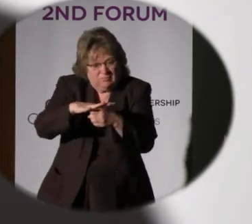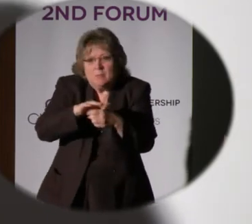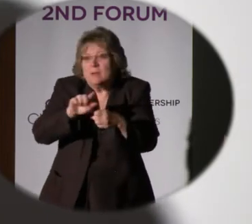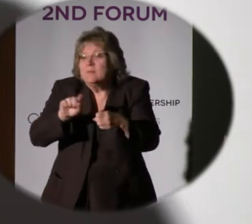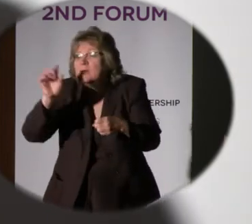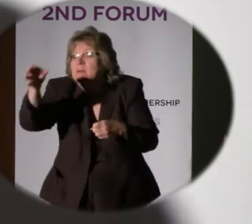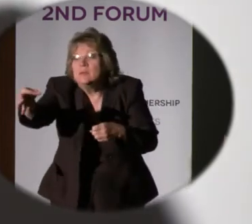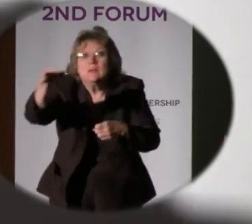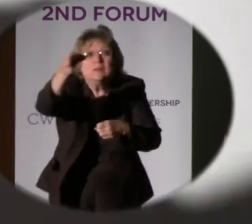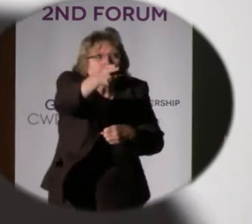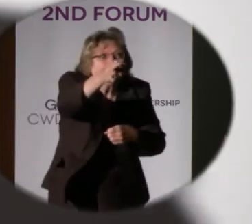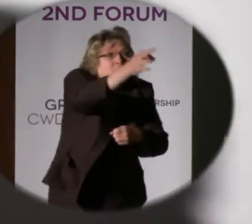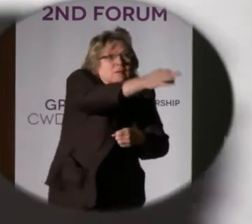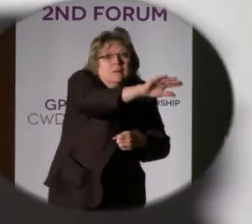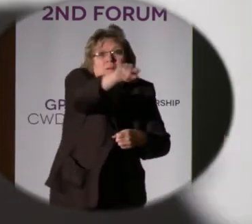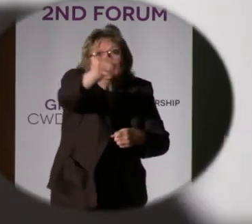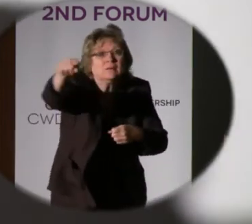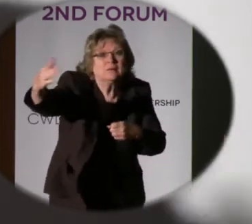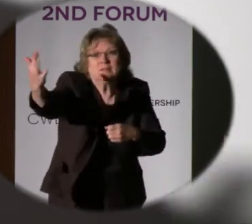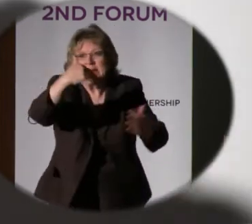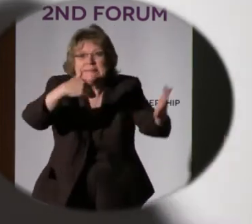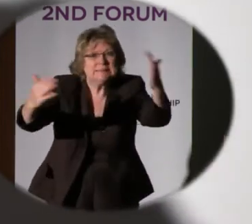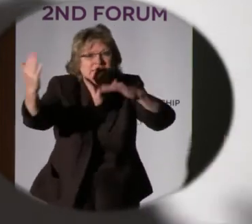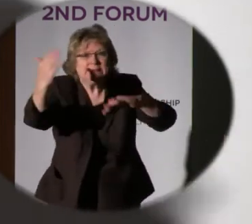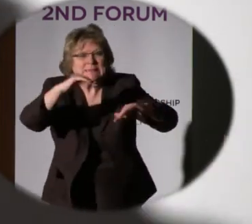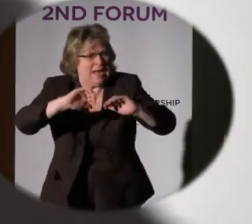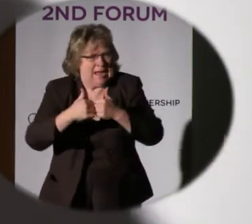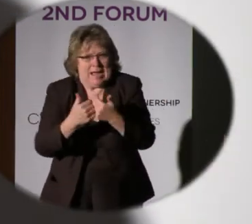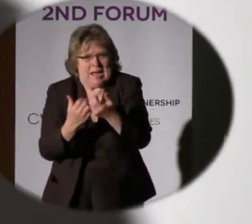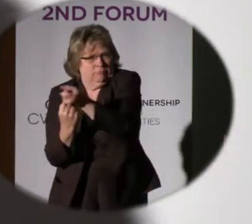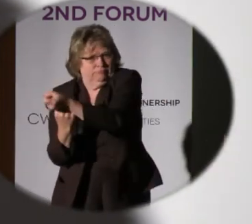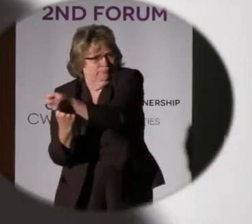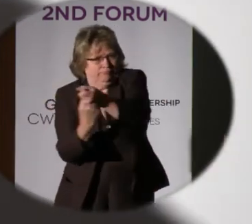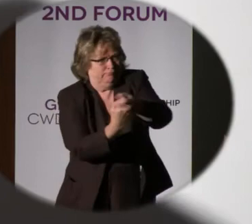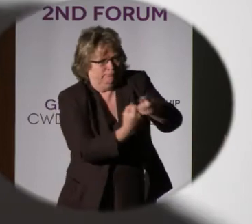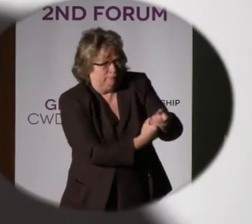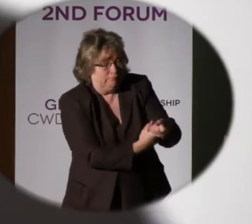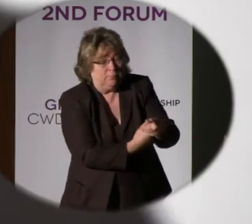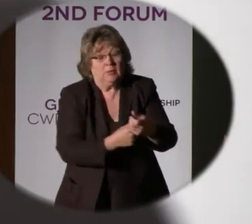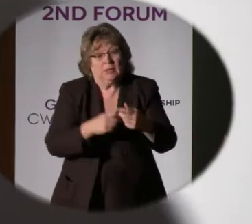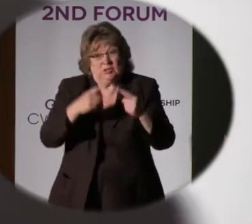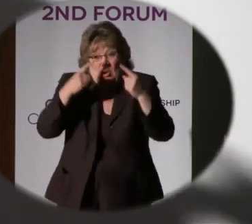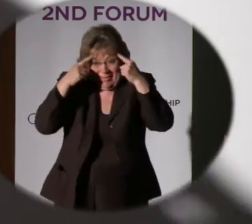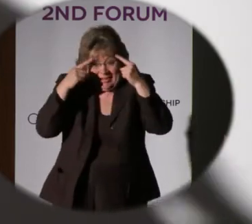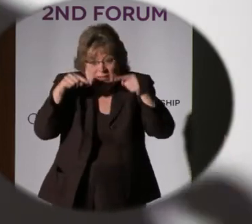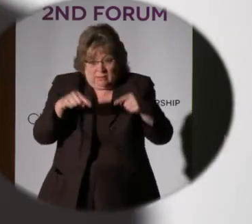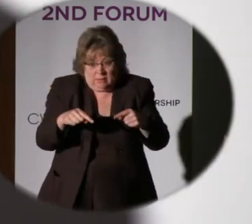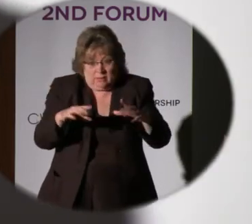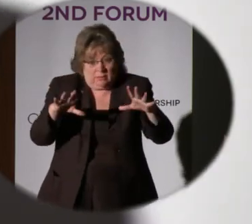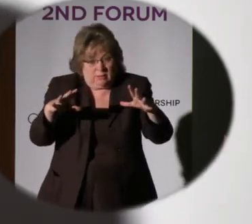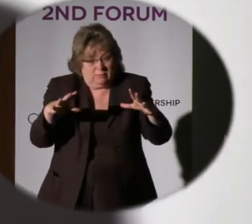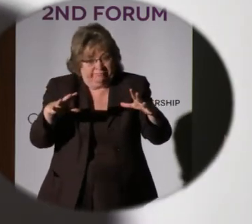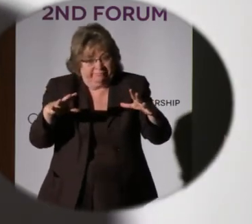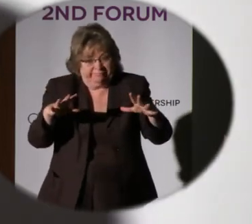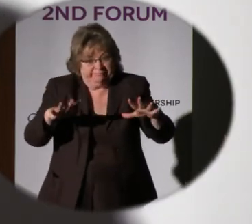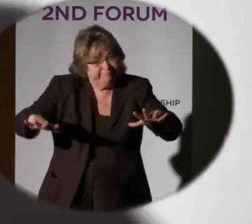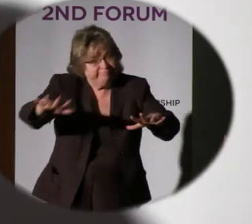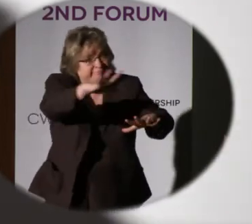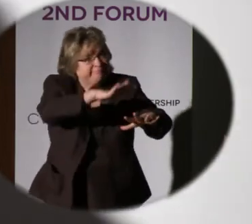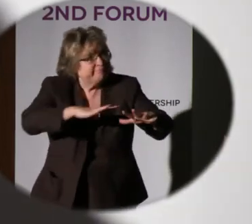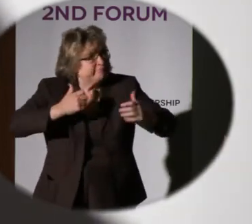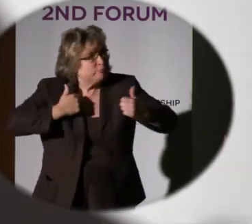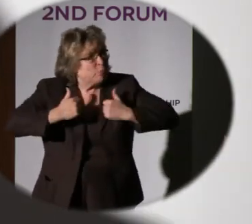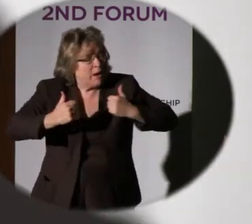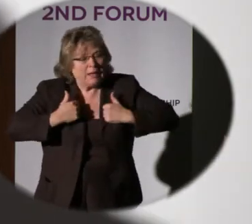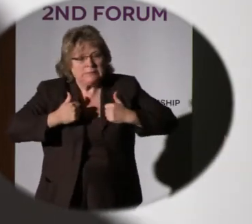So the main issue was about coordination. So we knew that